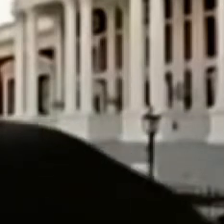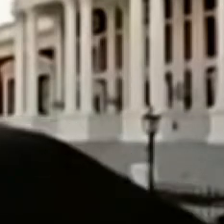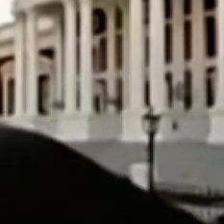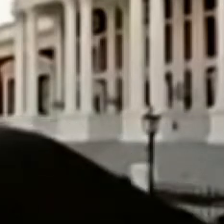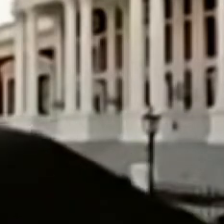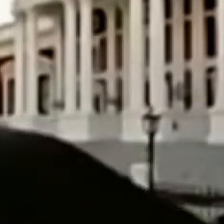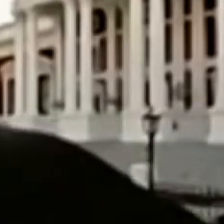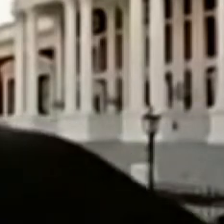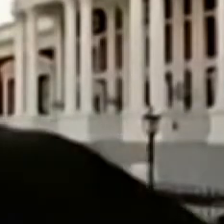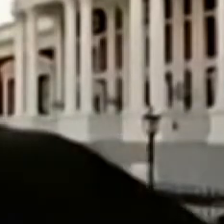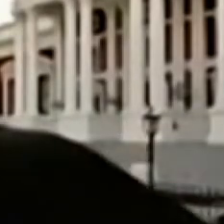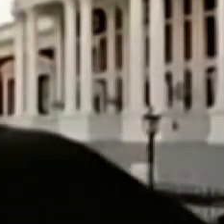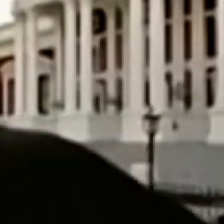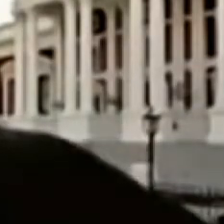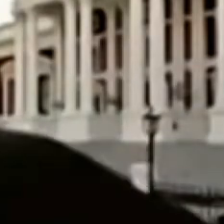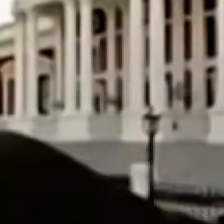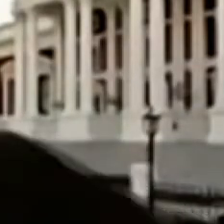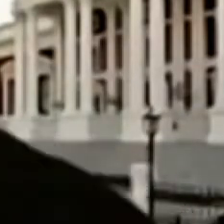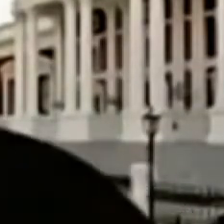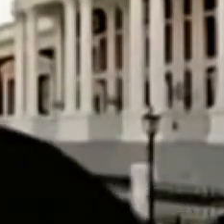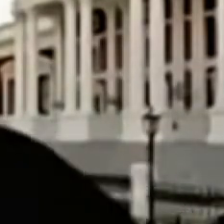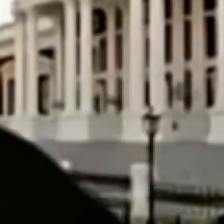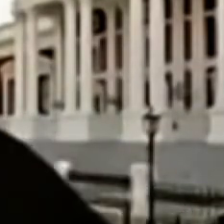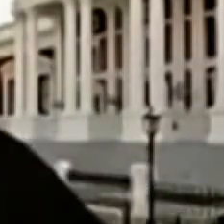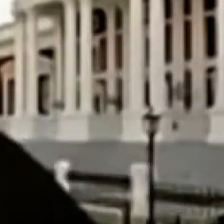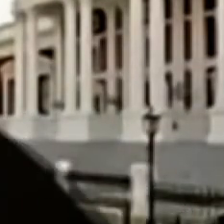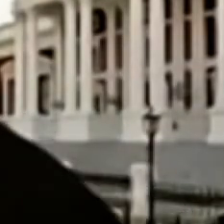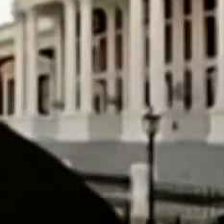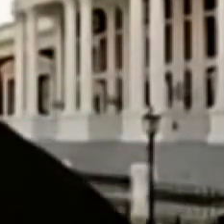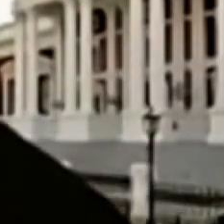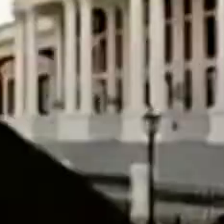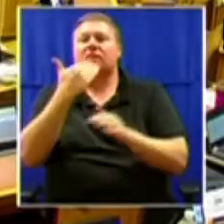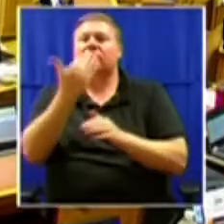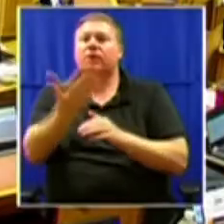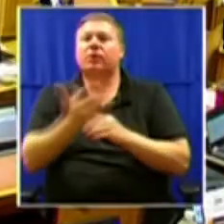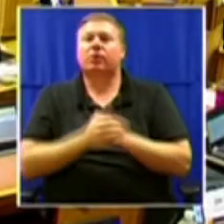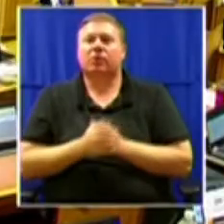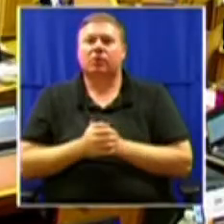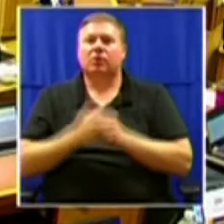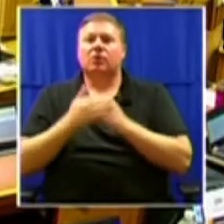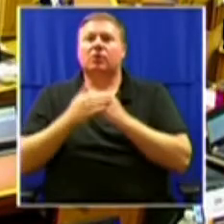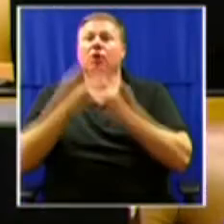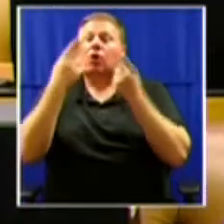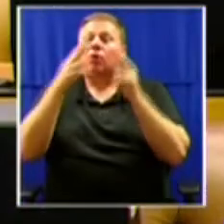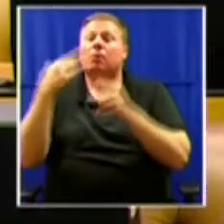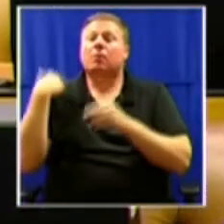those from that period? Thank you. The Honourable Minister.